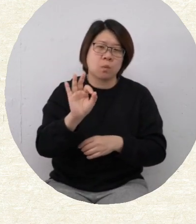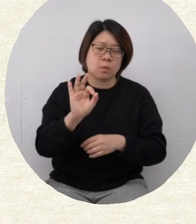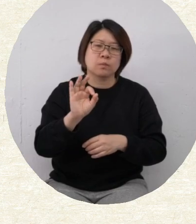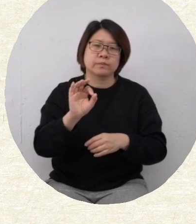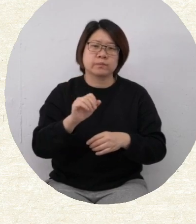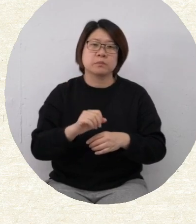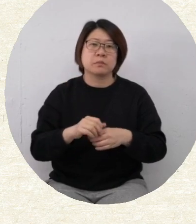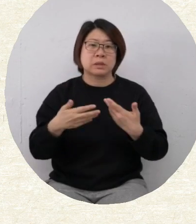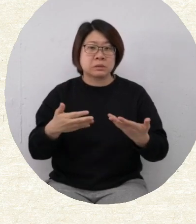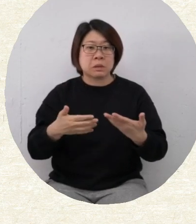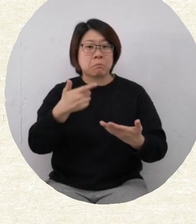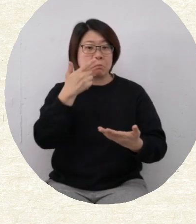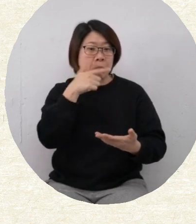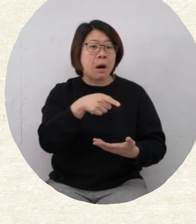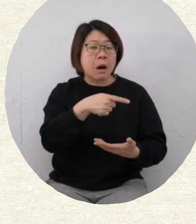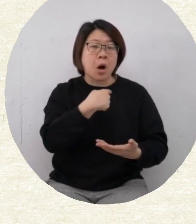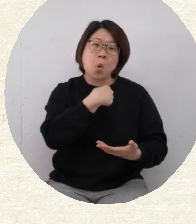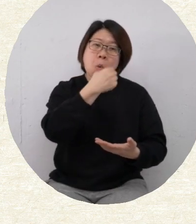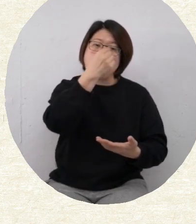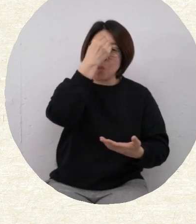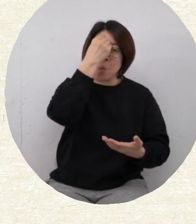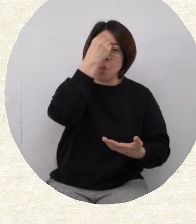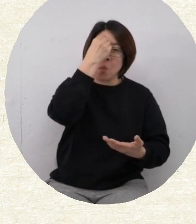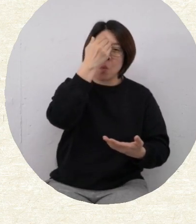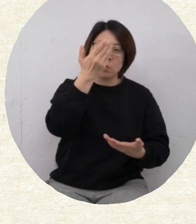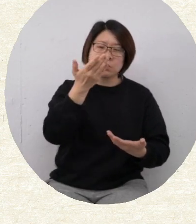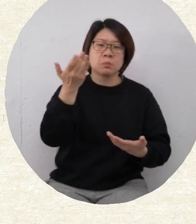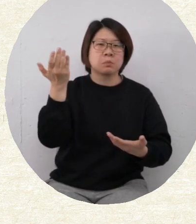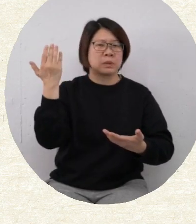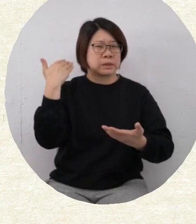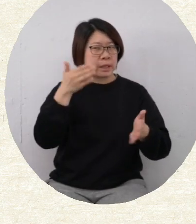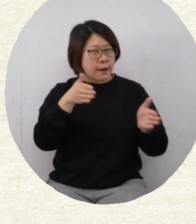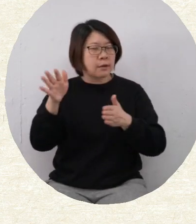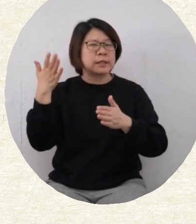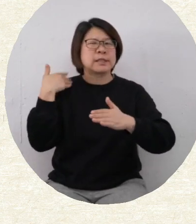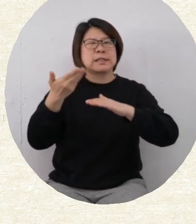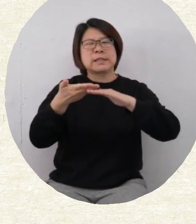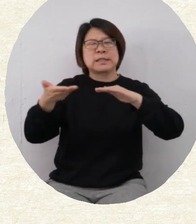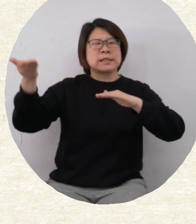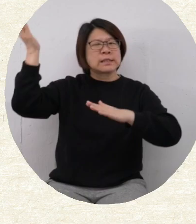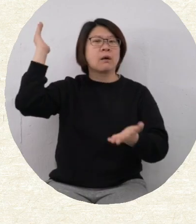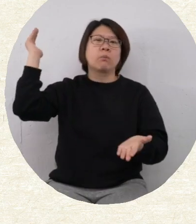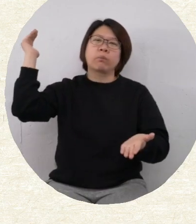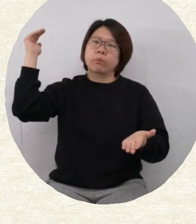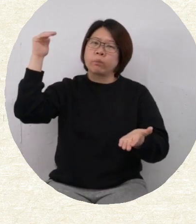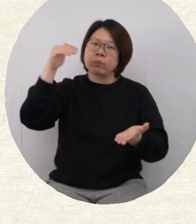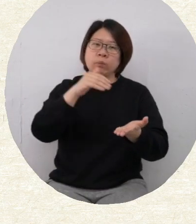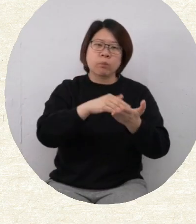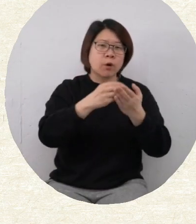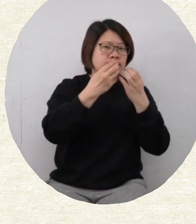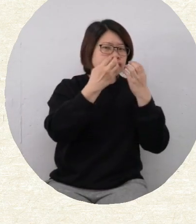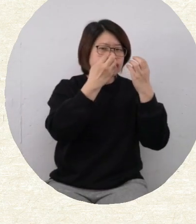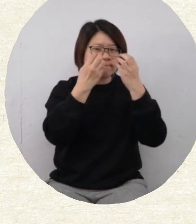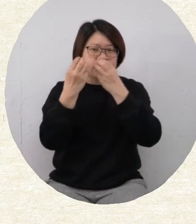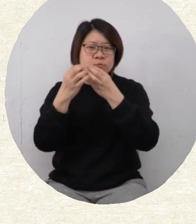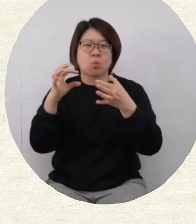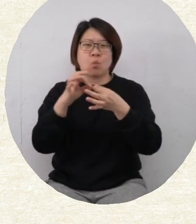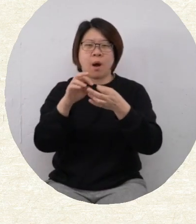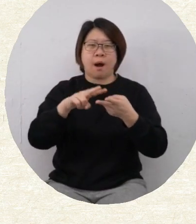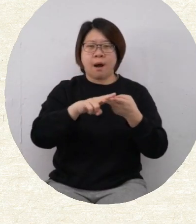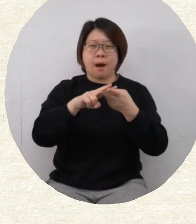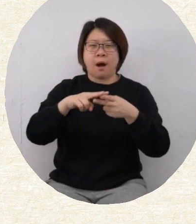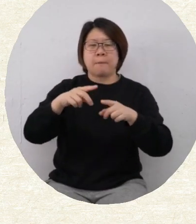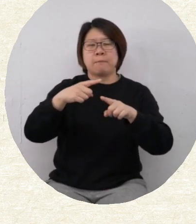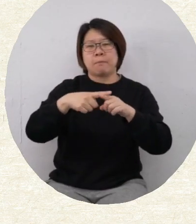learning how to make ceramics as I'm making my work. It's also a way for me to kind of